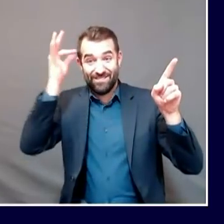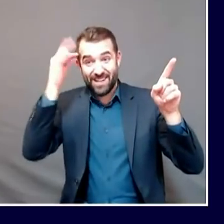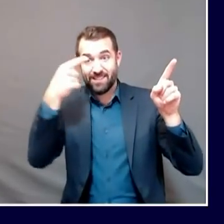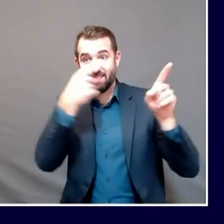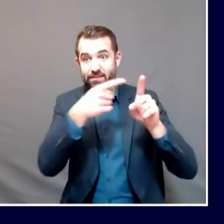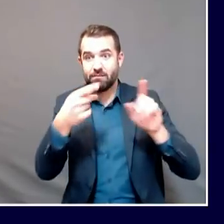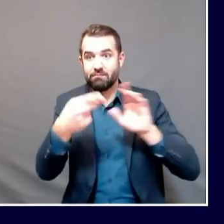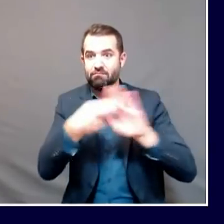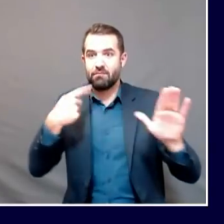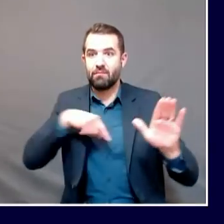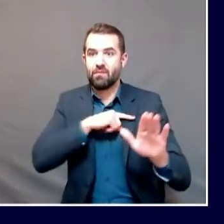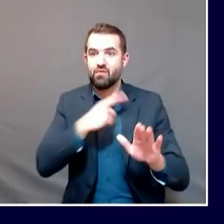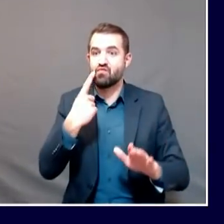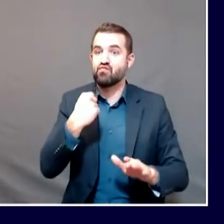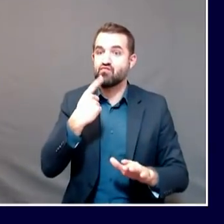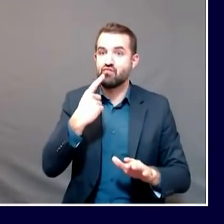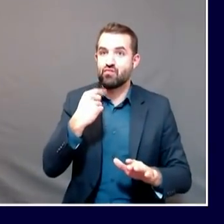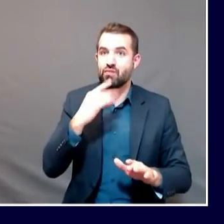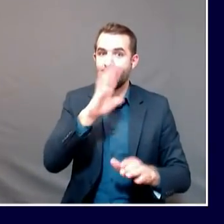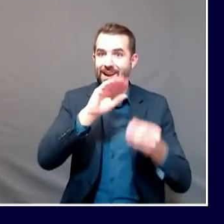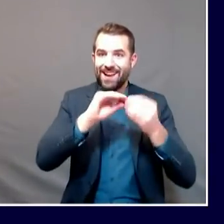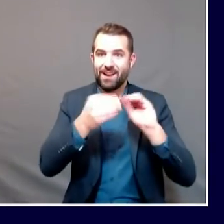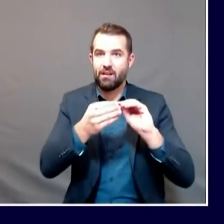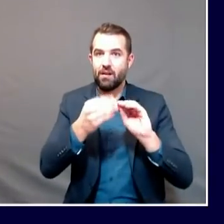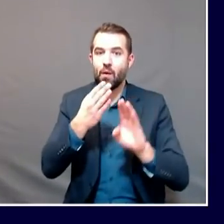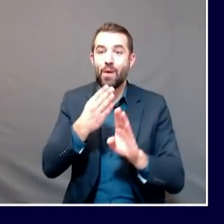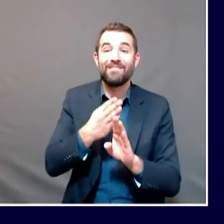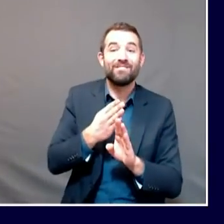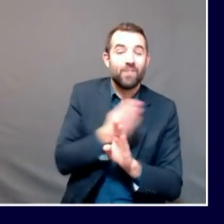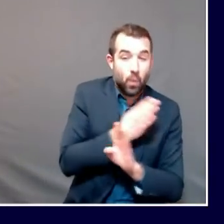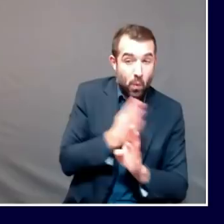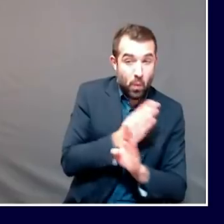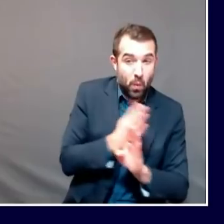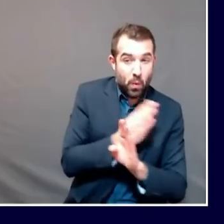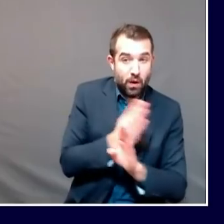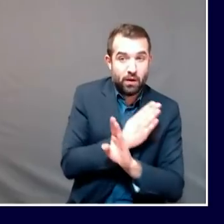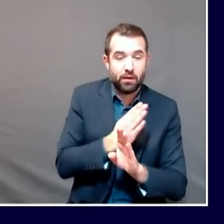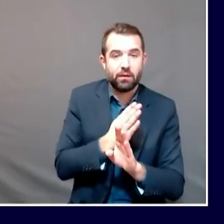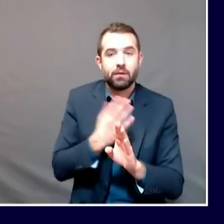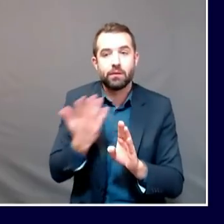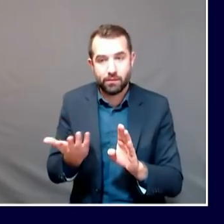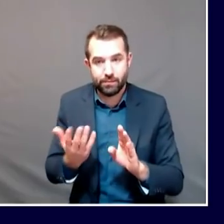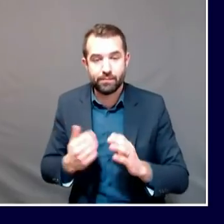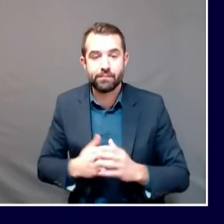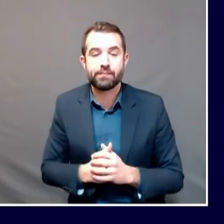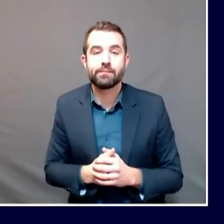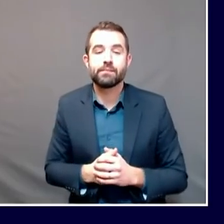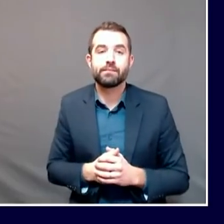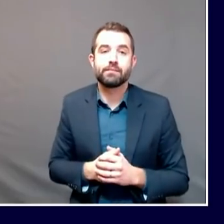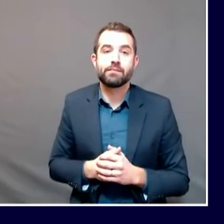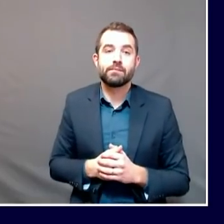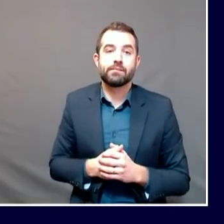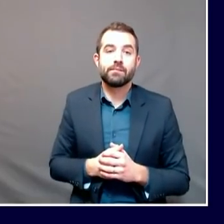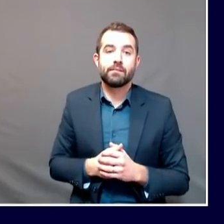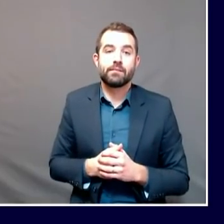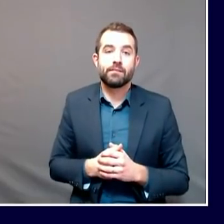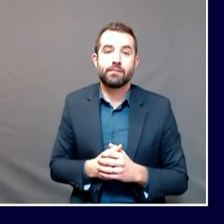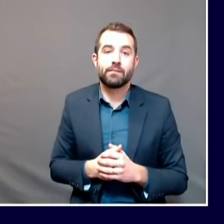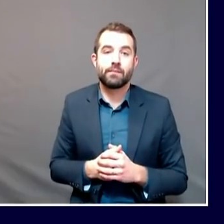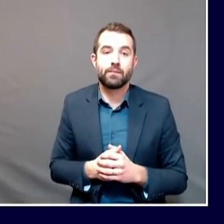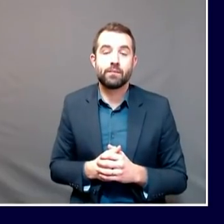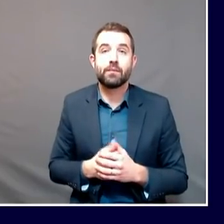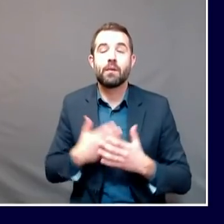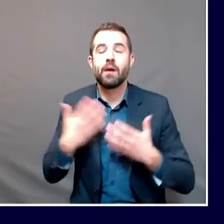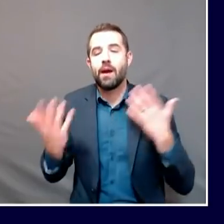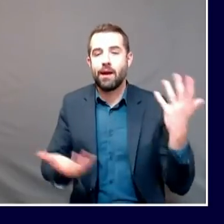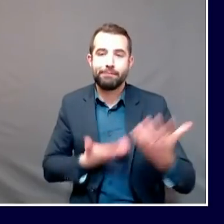run before the governor's most recent executive actions. So I think that sort of is a sense of, well,